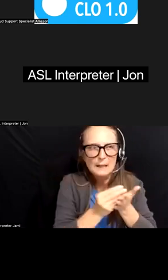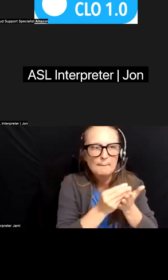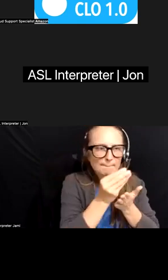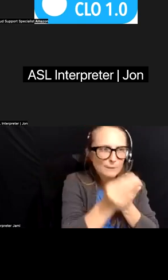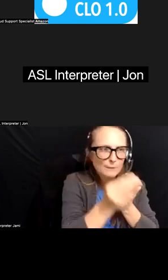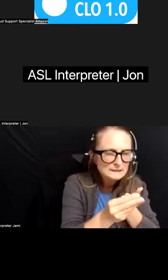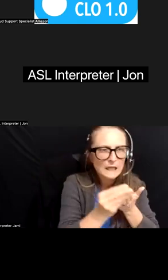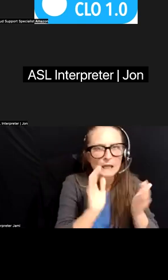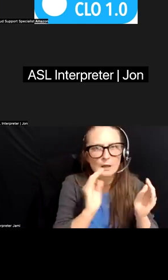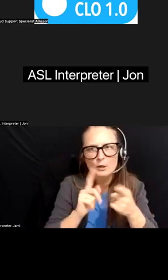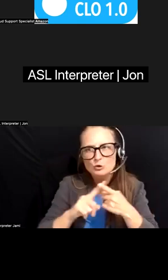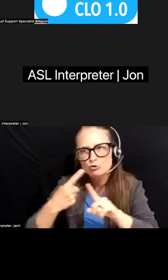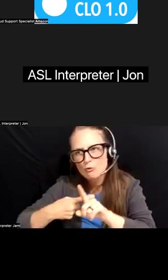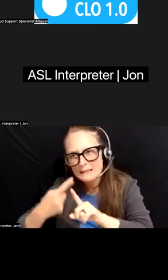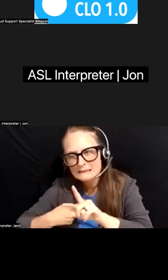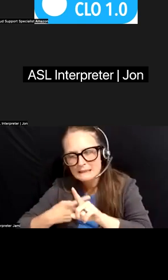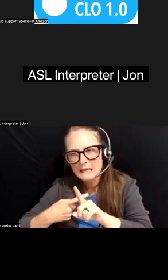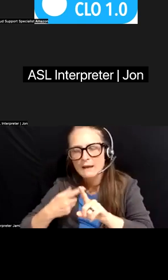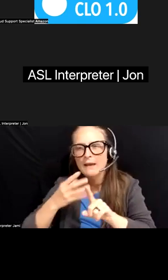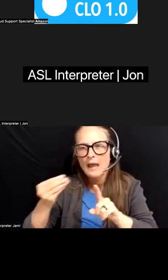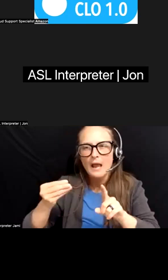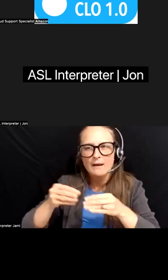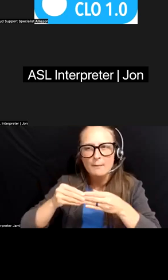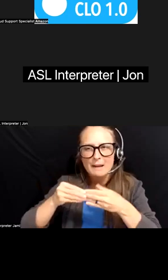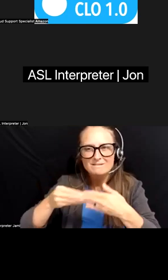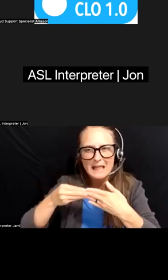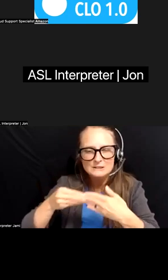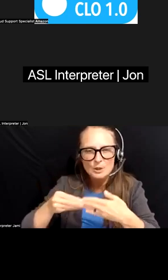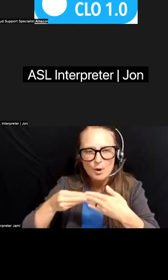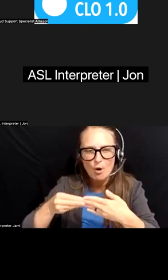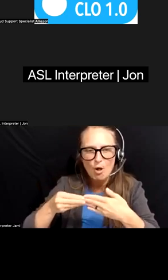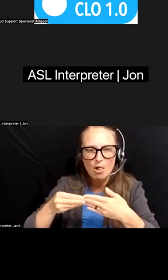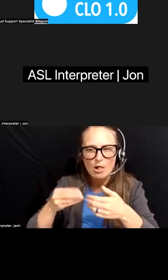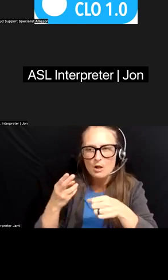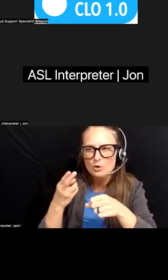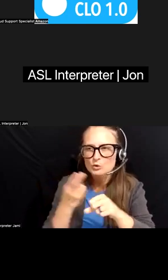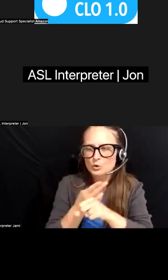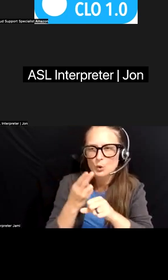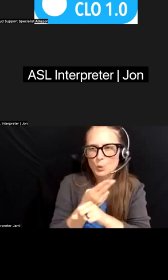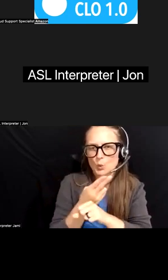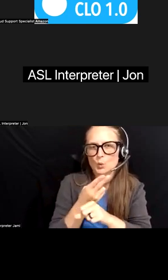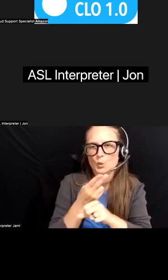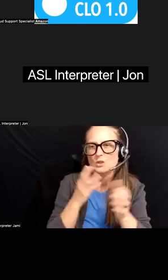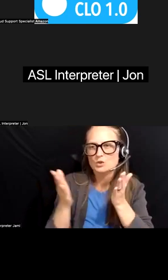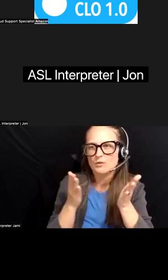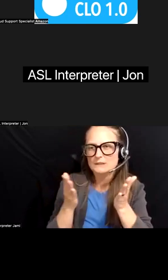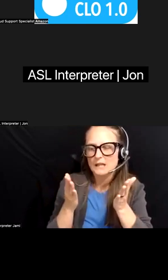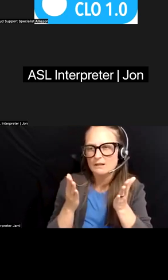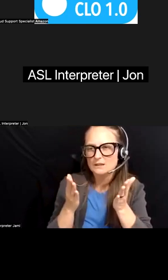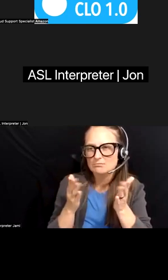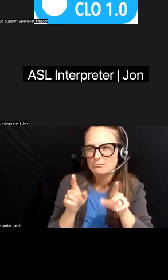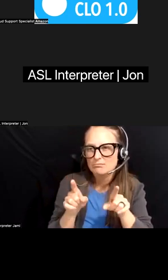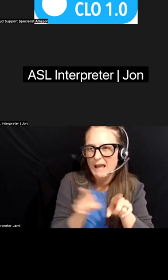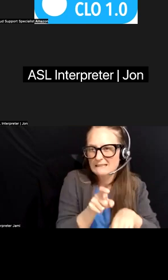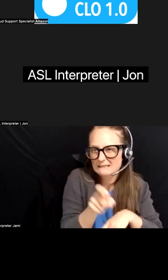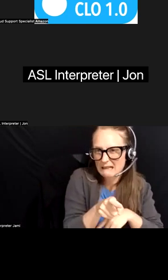renting, and then being flexible enough to utilize these services as needed. So